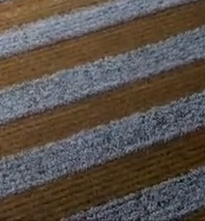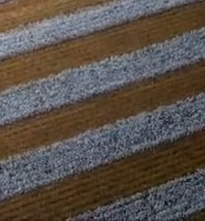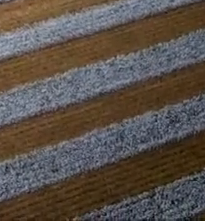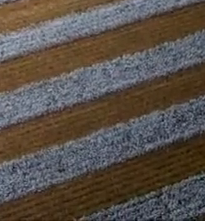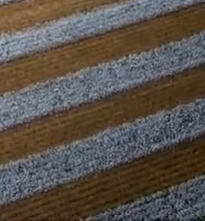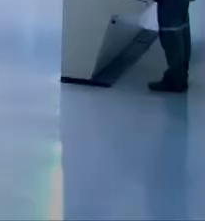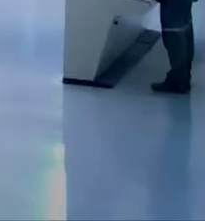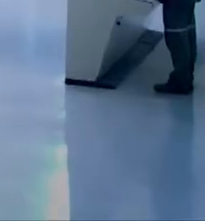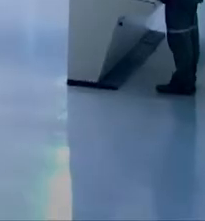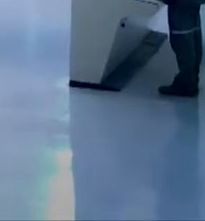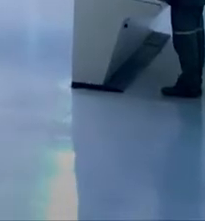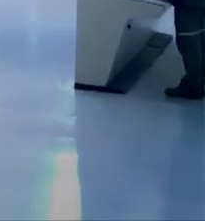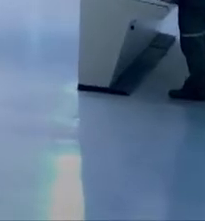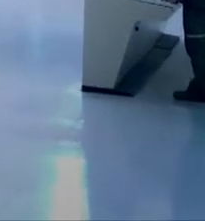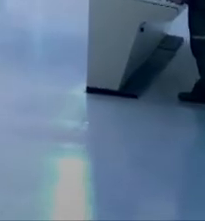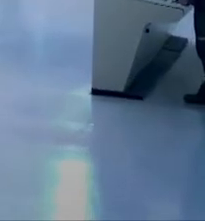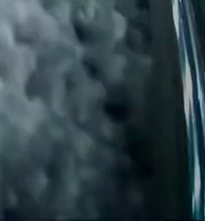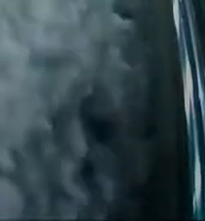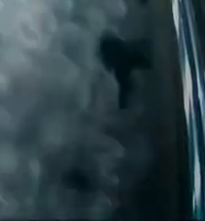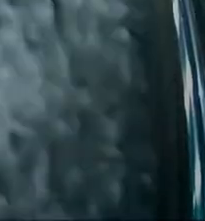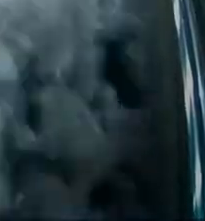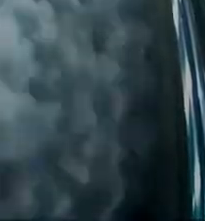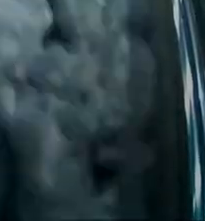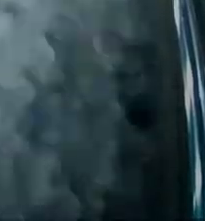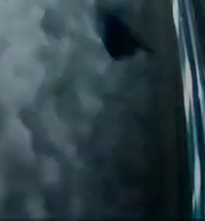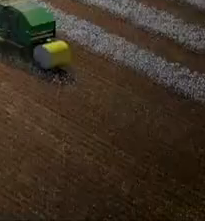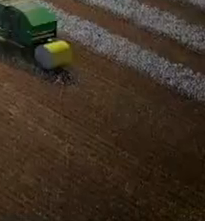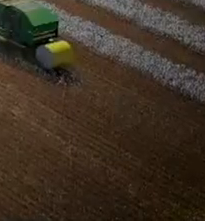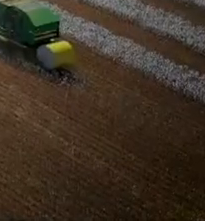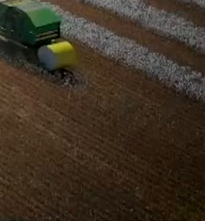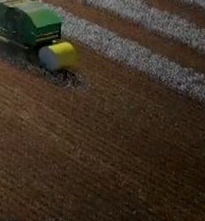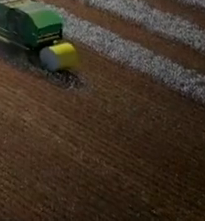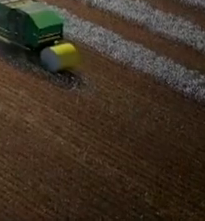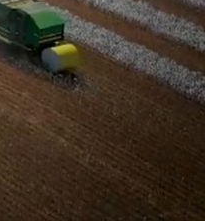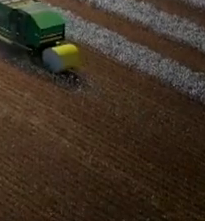cost control and risk management practices.